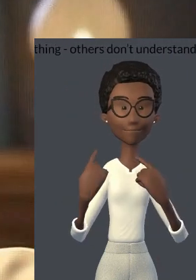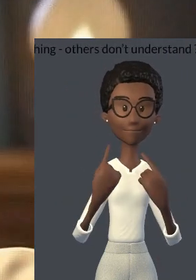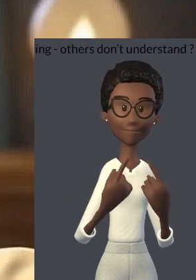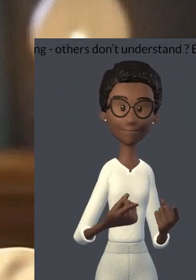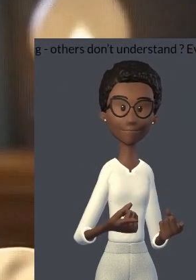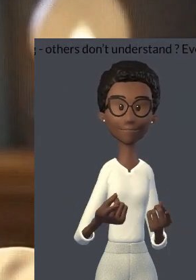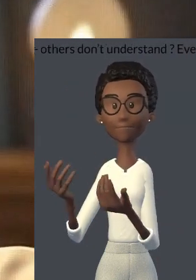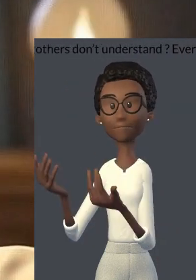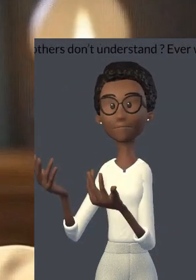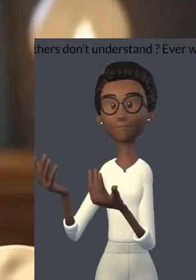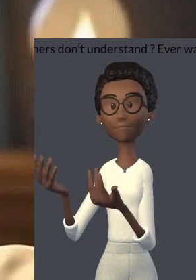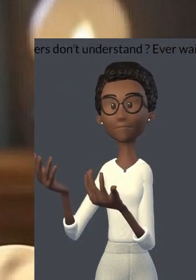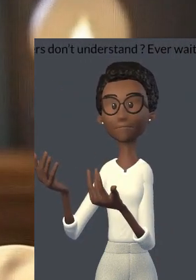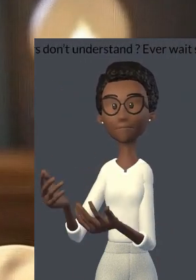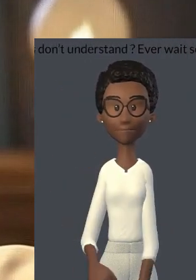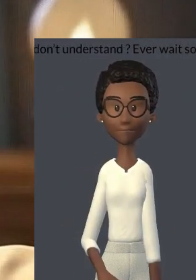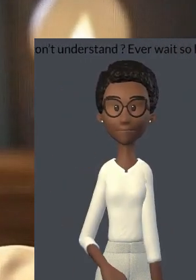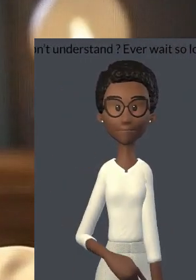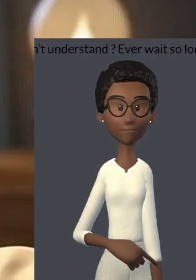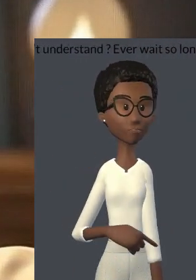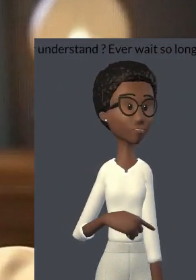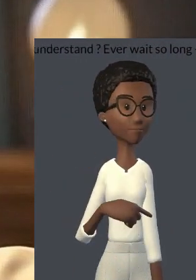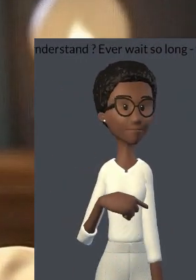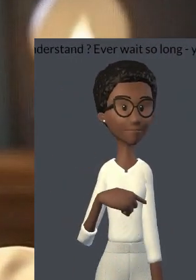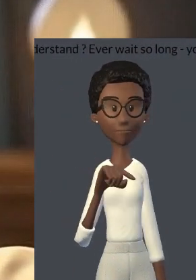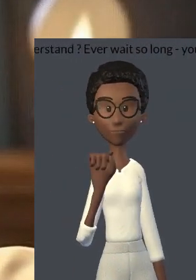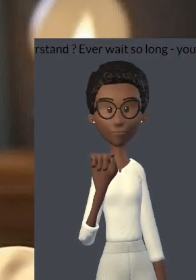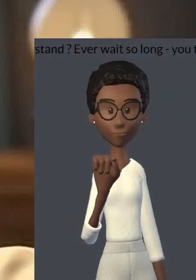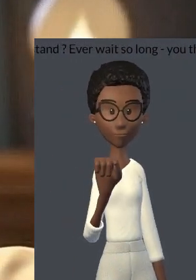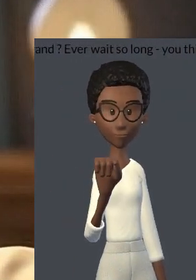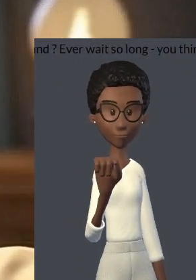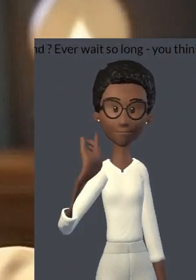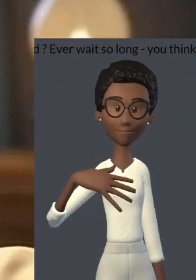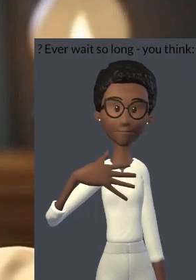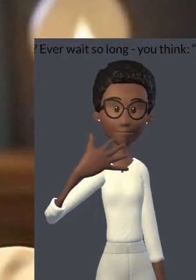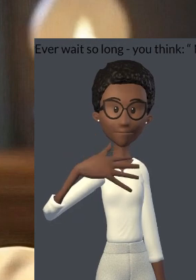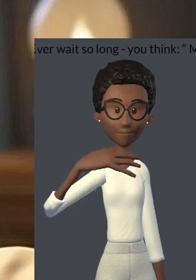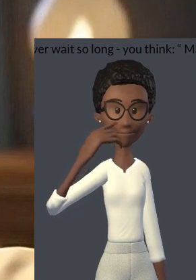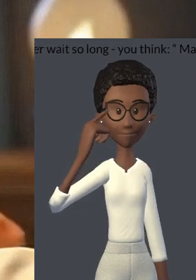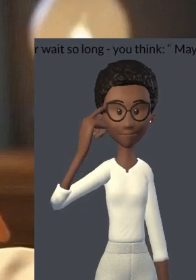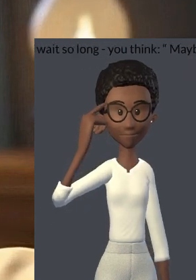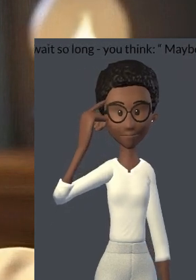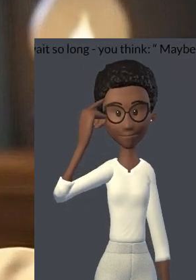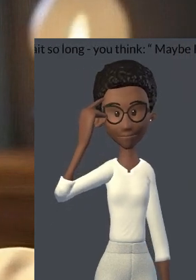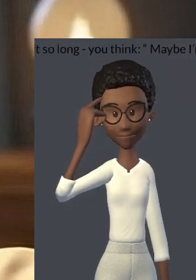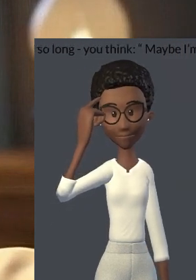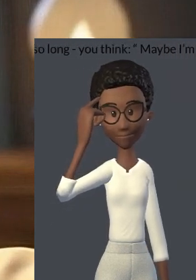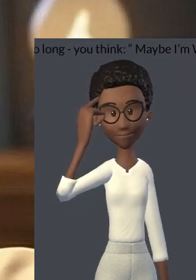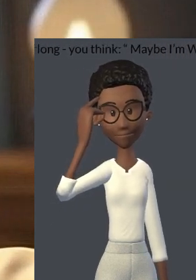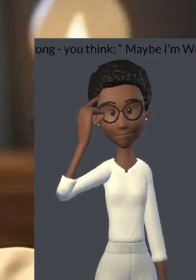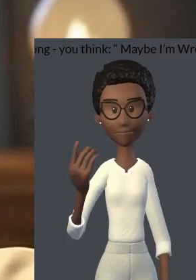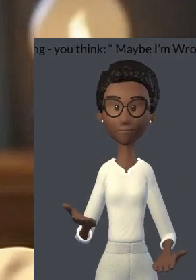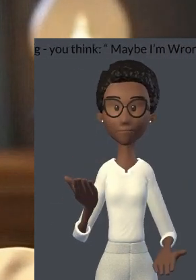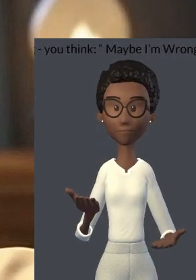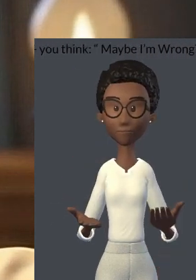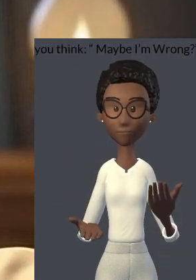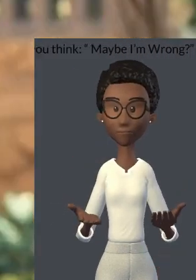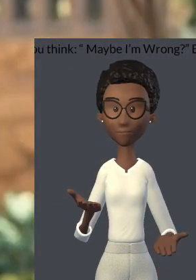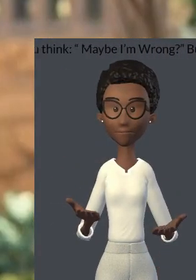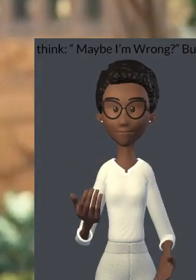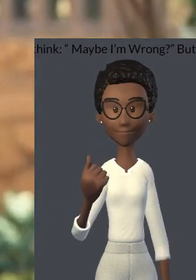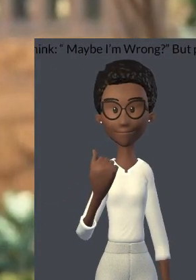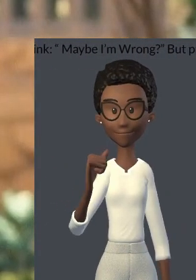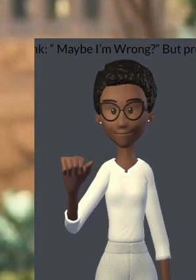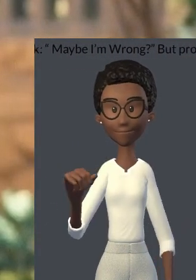to carry something no one else understands? Have you ever waited so long you began to wonder if you